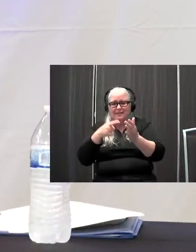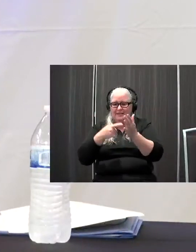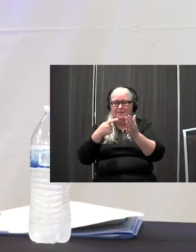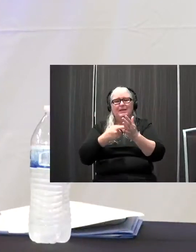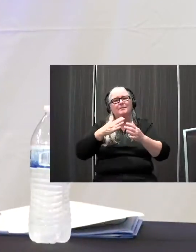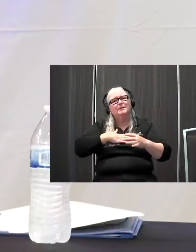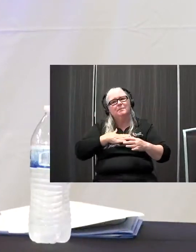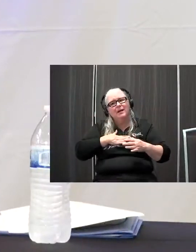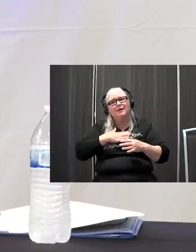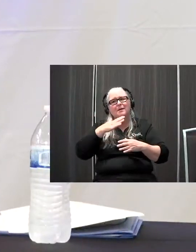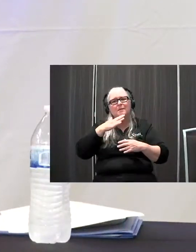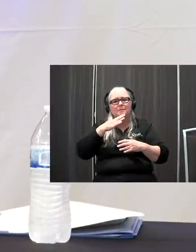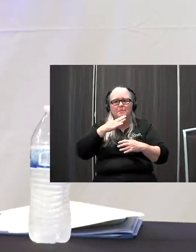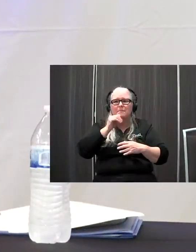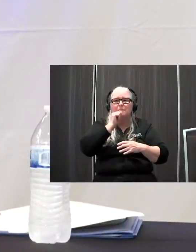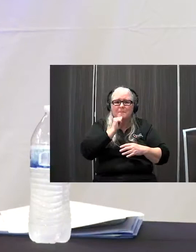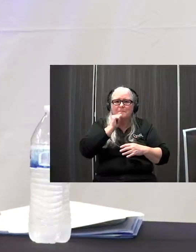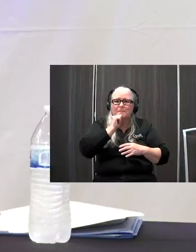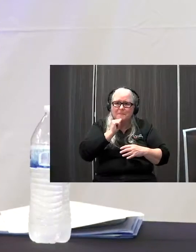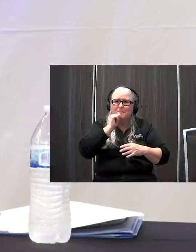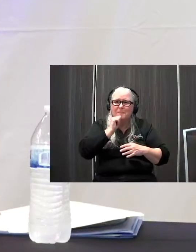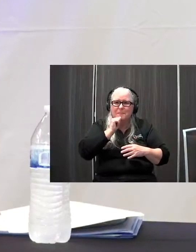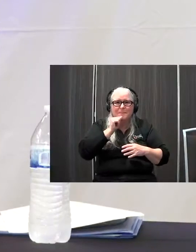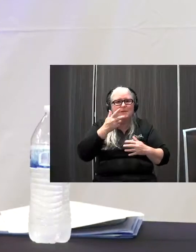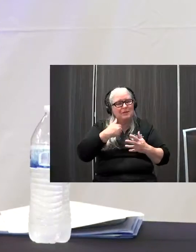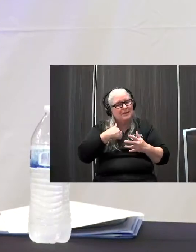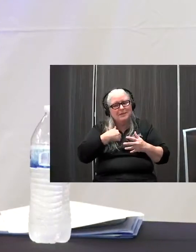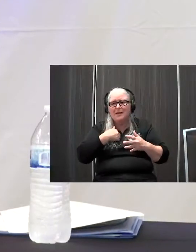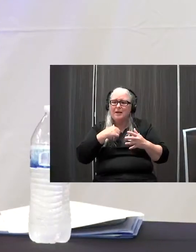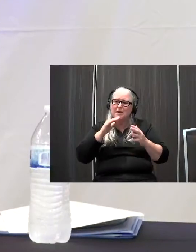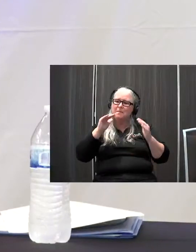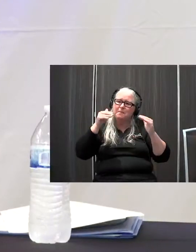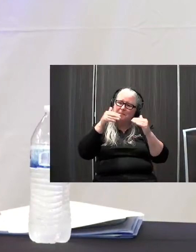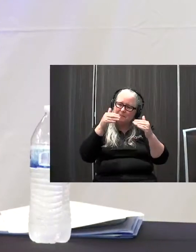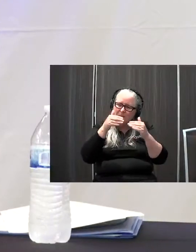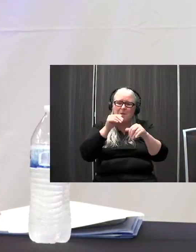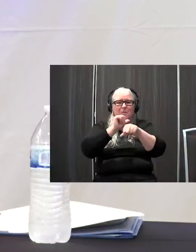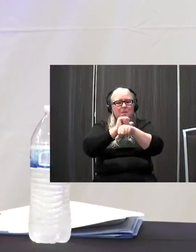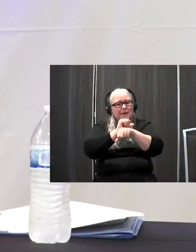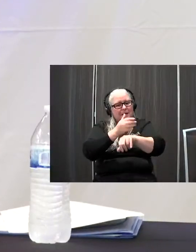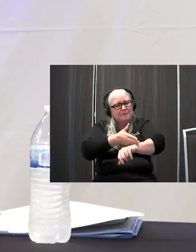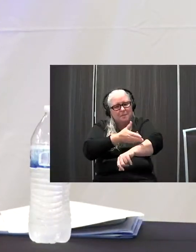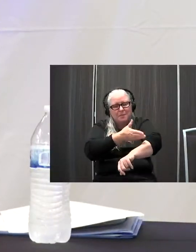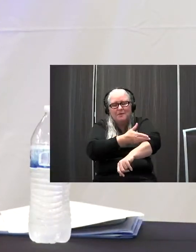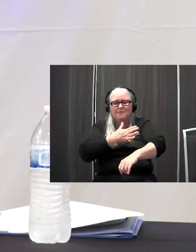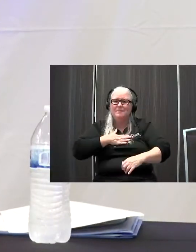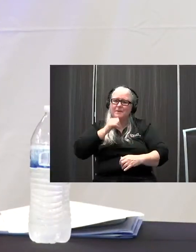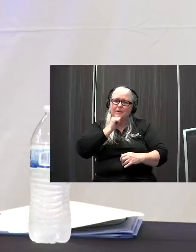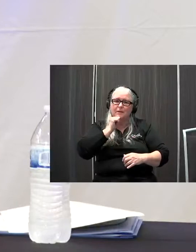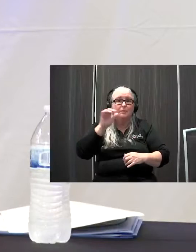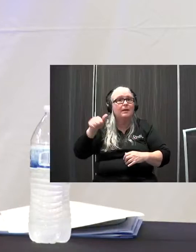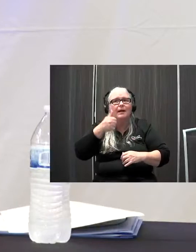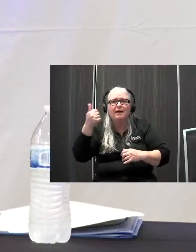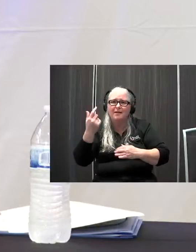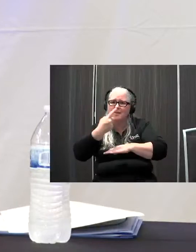pretty high and I'm really working on it and I'm purposefully working on it at that time. And then there's other days